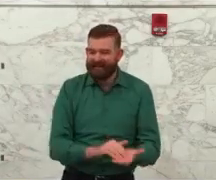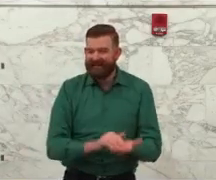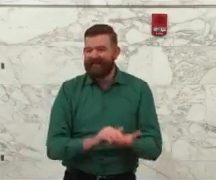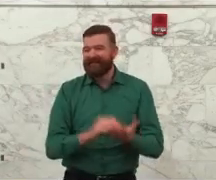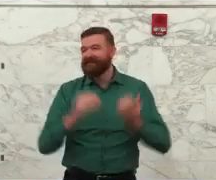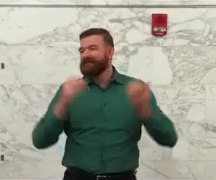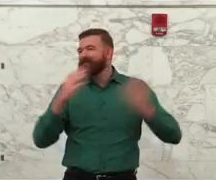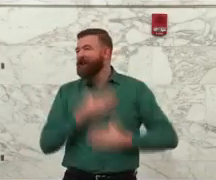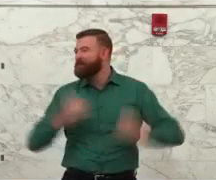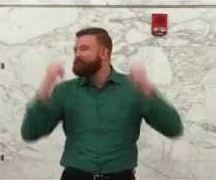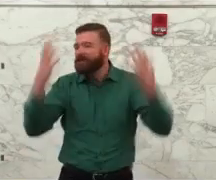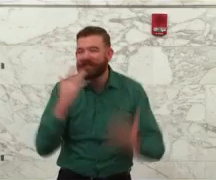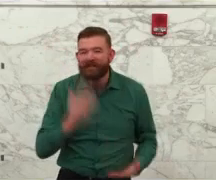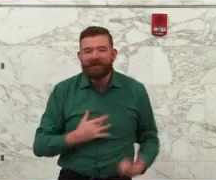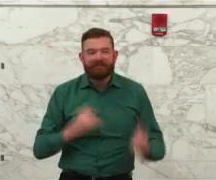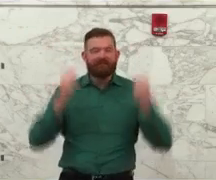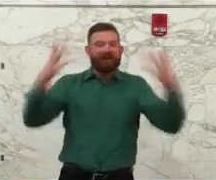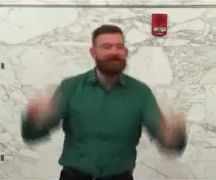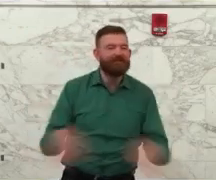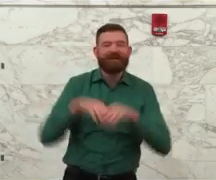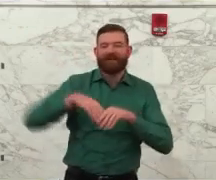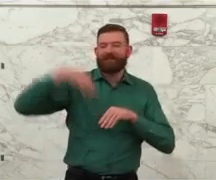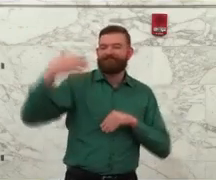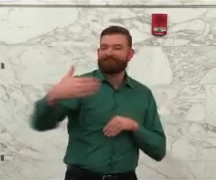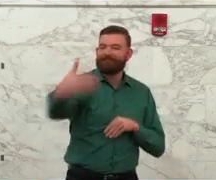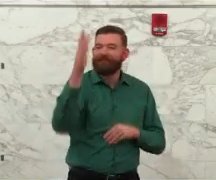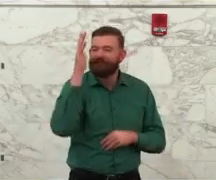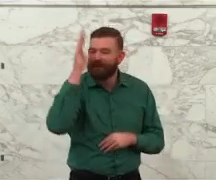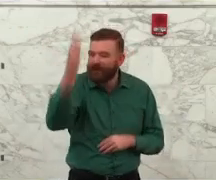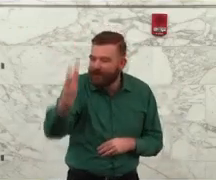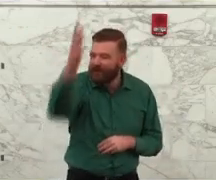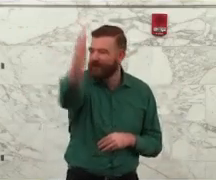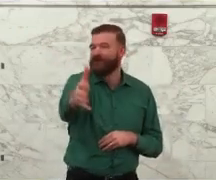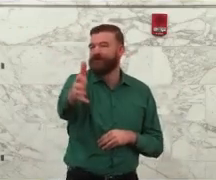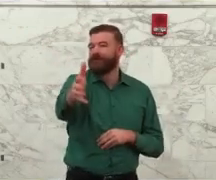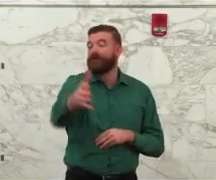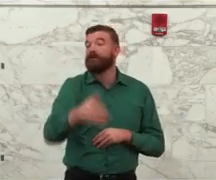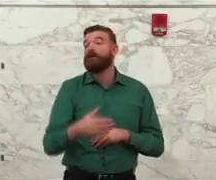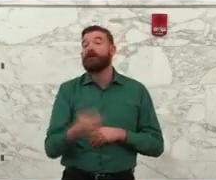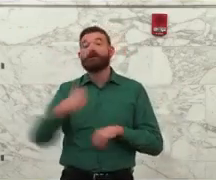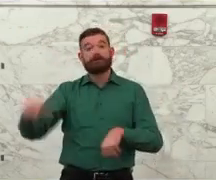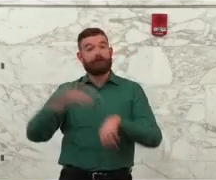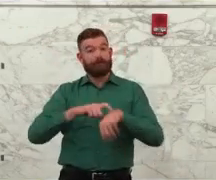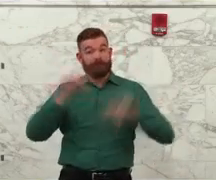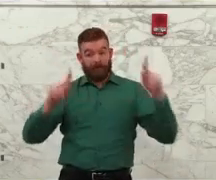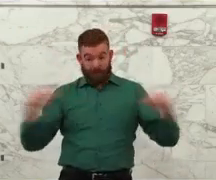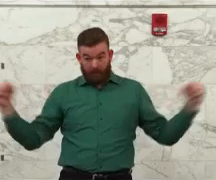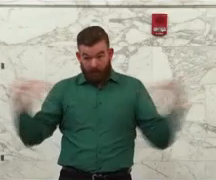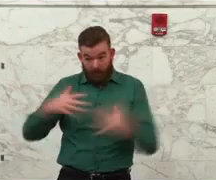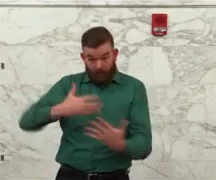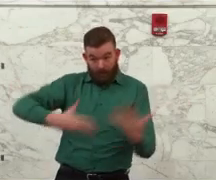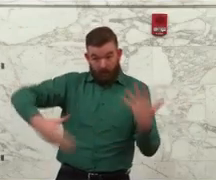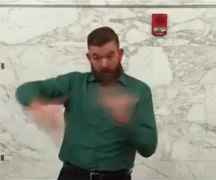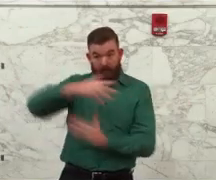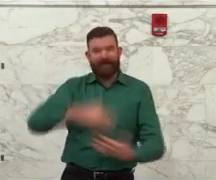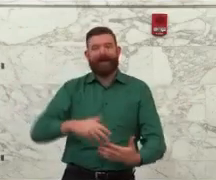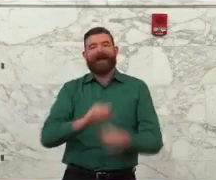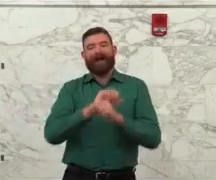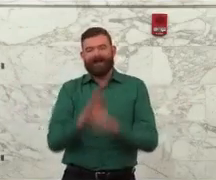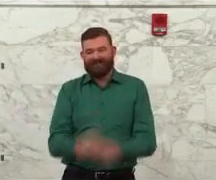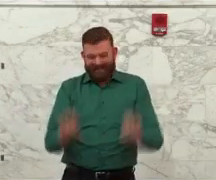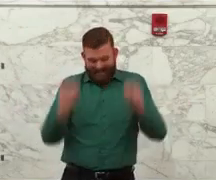to come. Any place people congregate is a place where coronavirus can be spread.